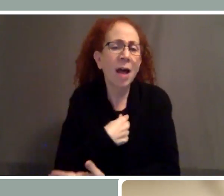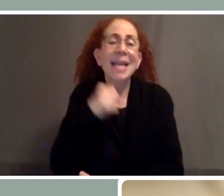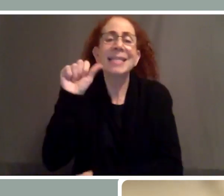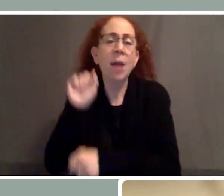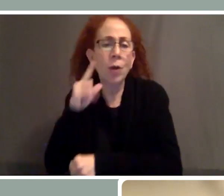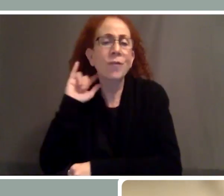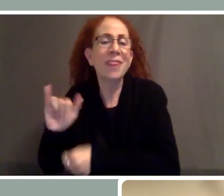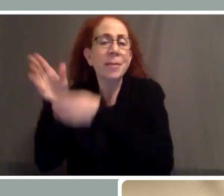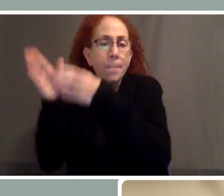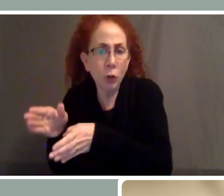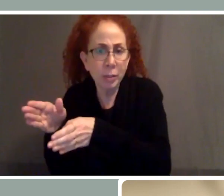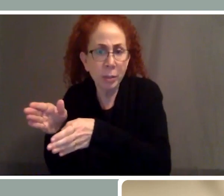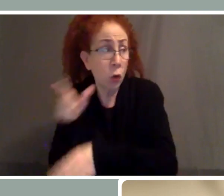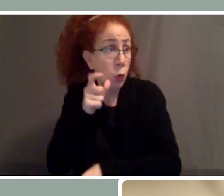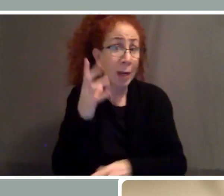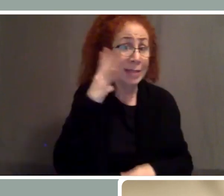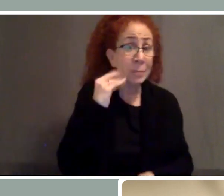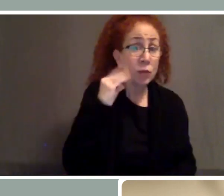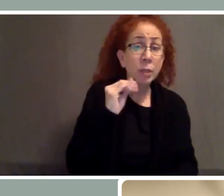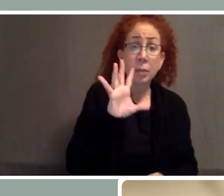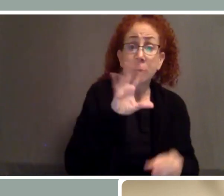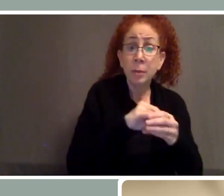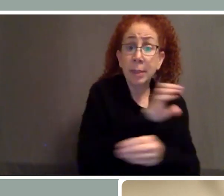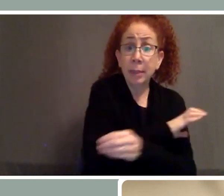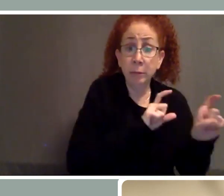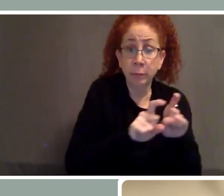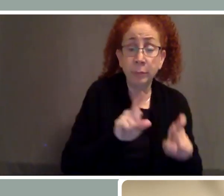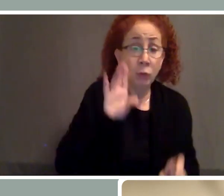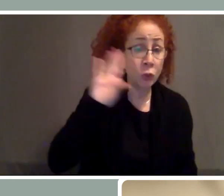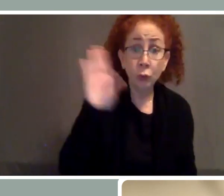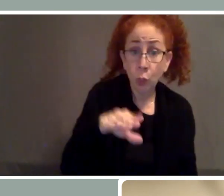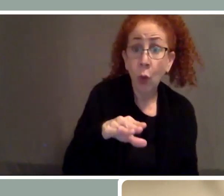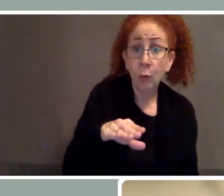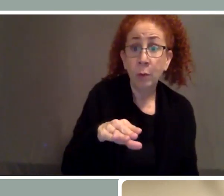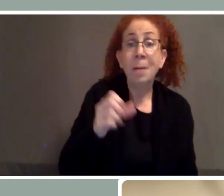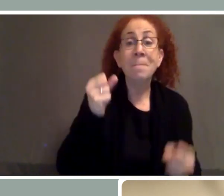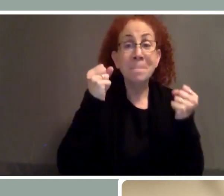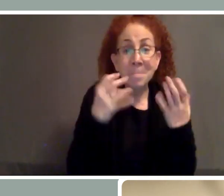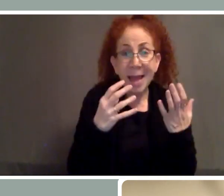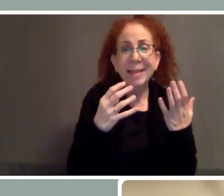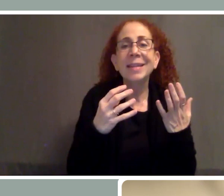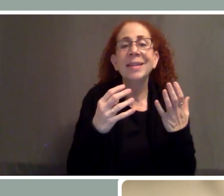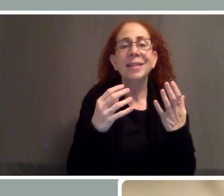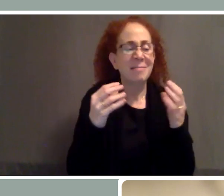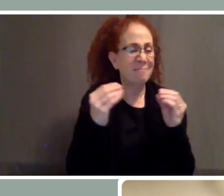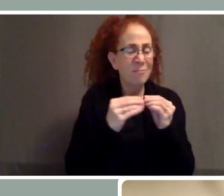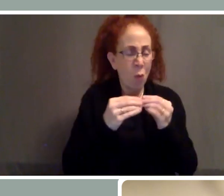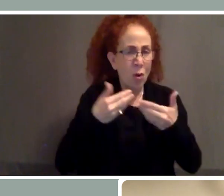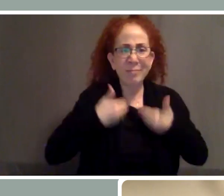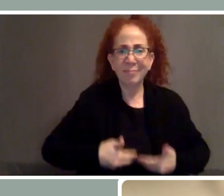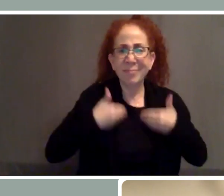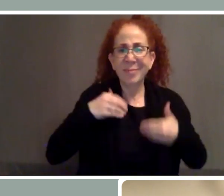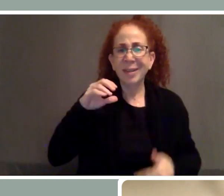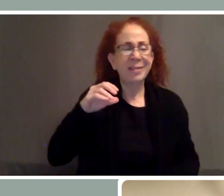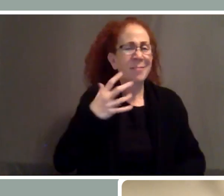of, for those who participate in clinical trials recently, particularly, that there are a lot of additional specimens that are being collected. And those specimens, what do I mean by